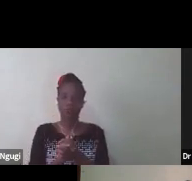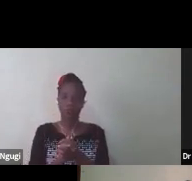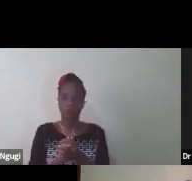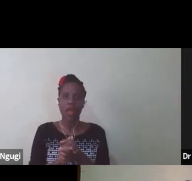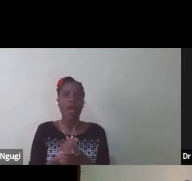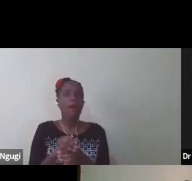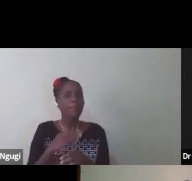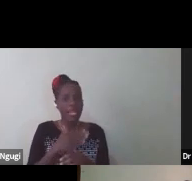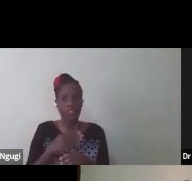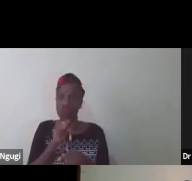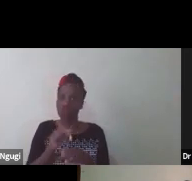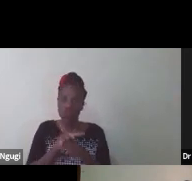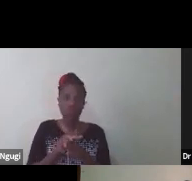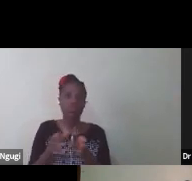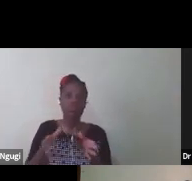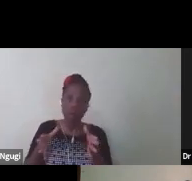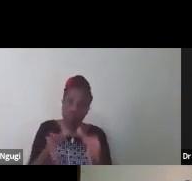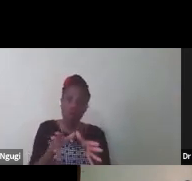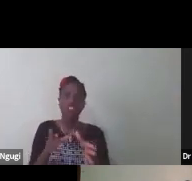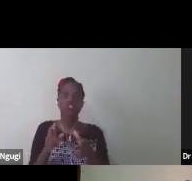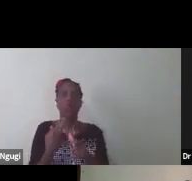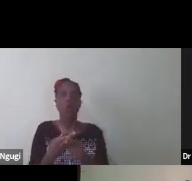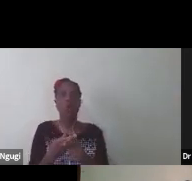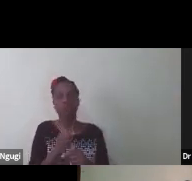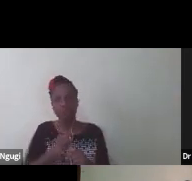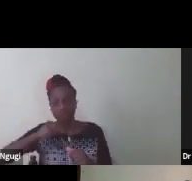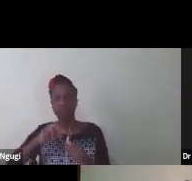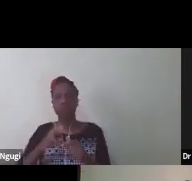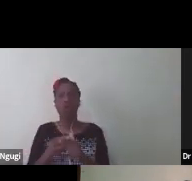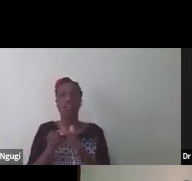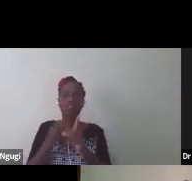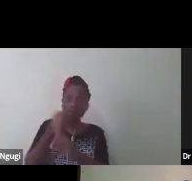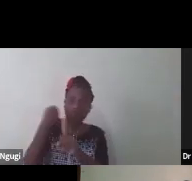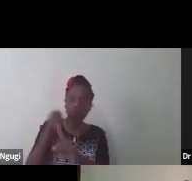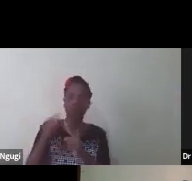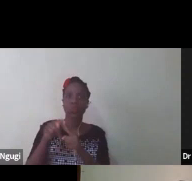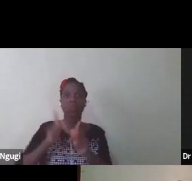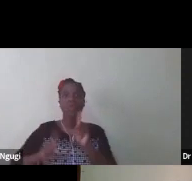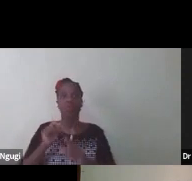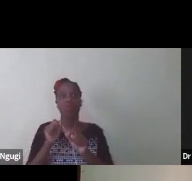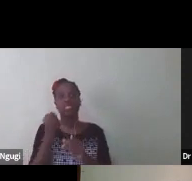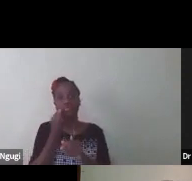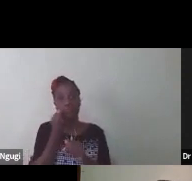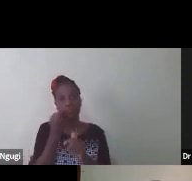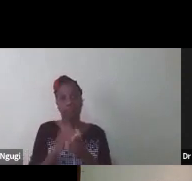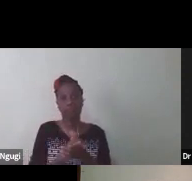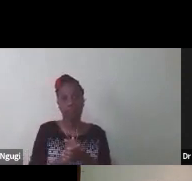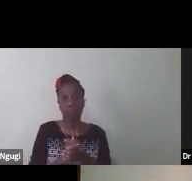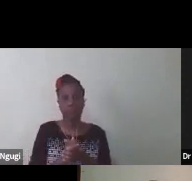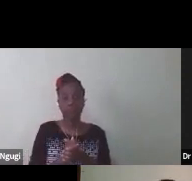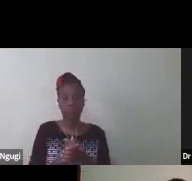any coercive or abusive or cruel means, regardless that you have seen people